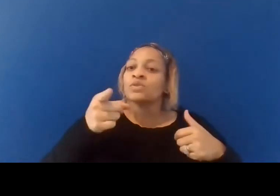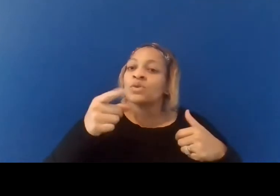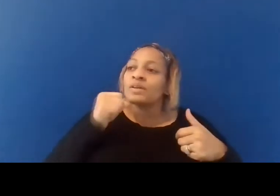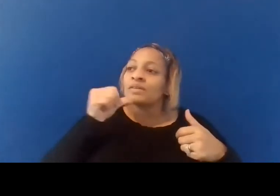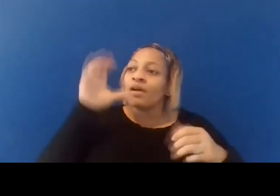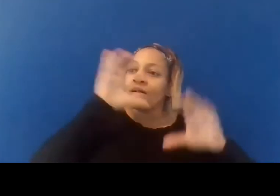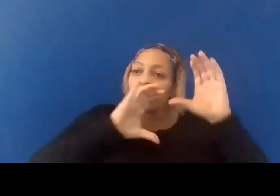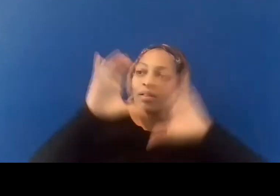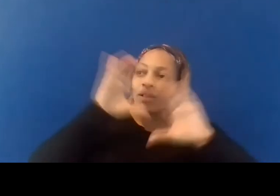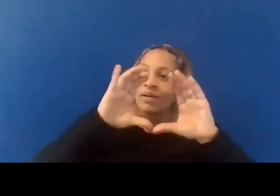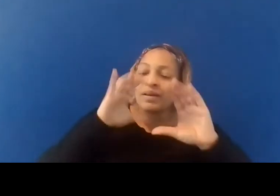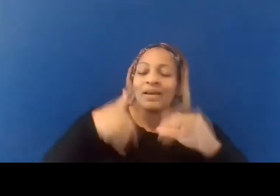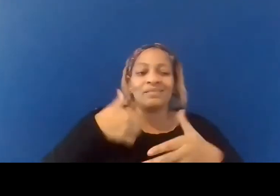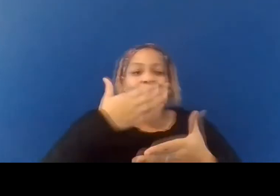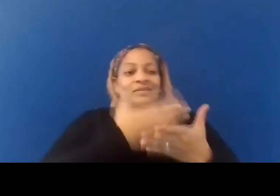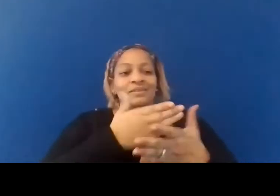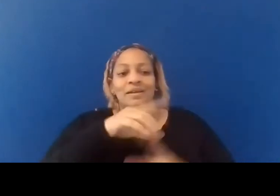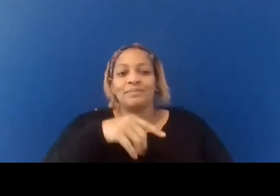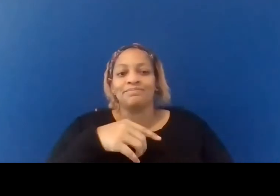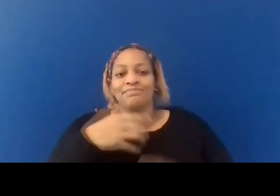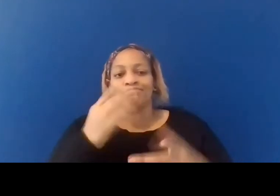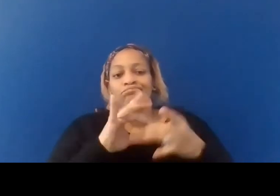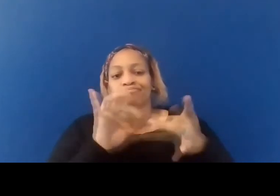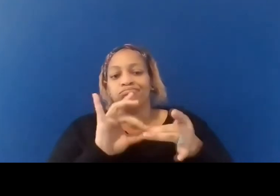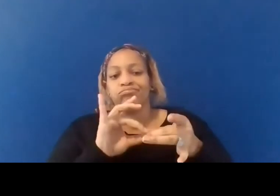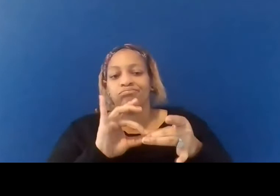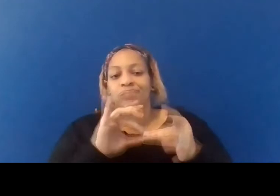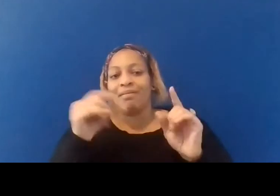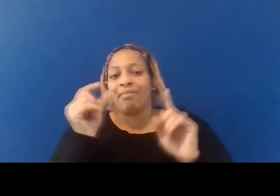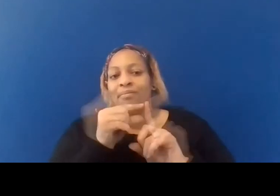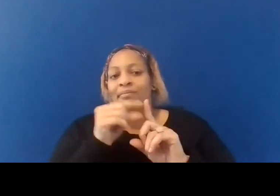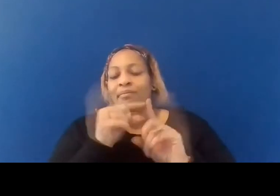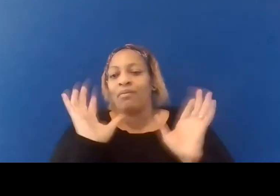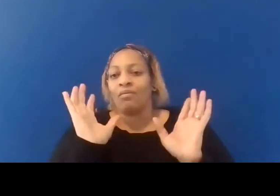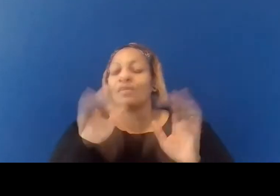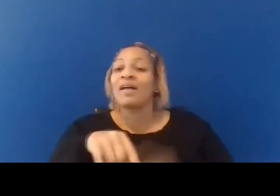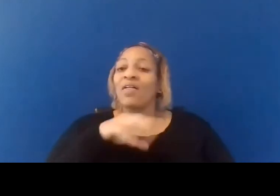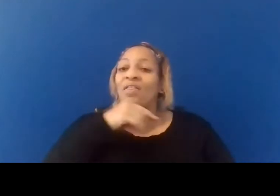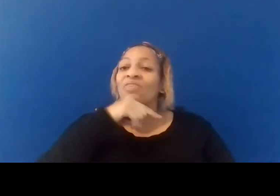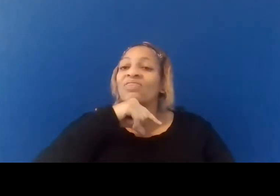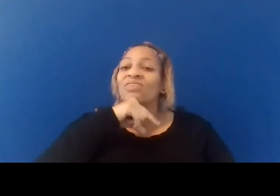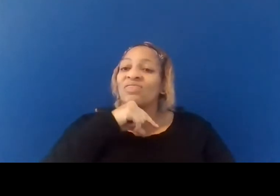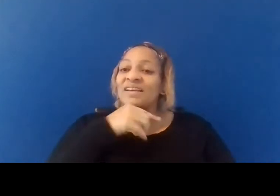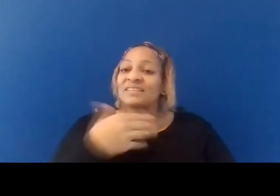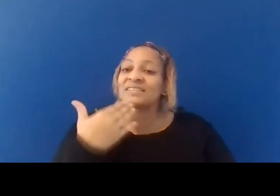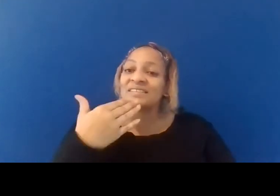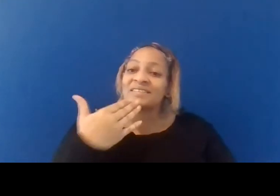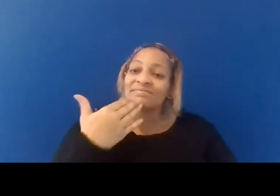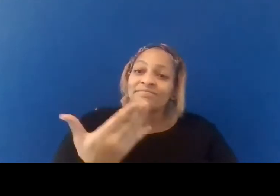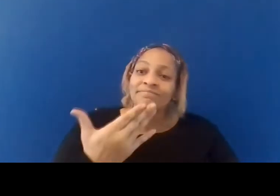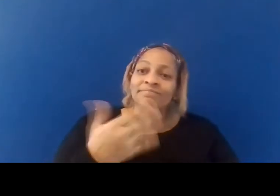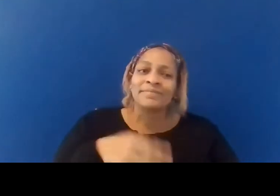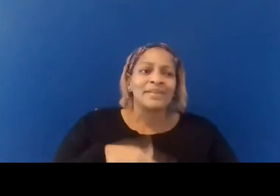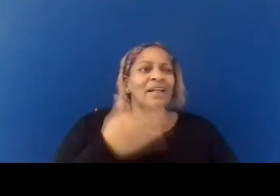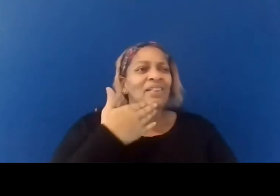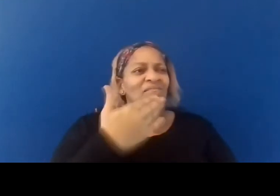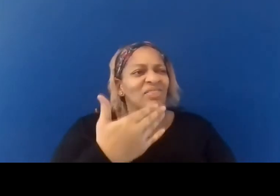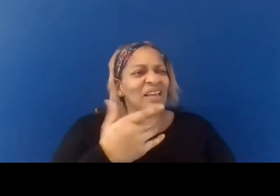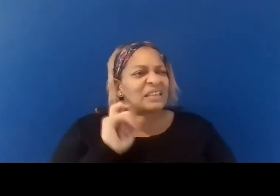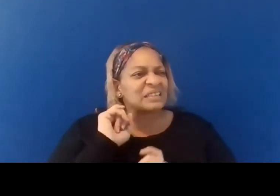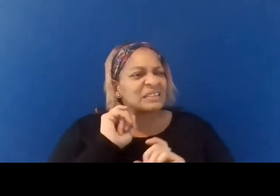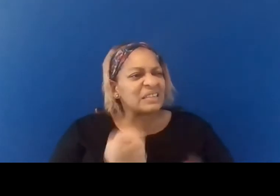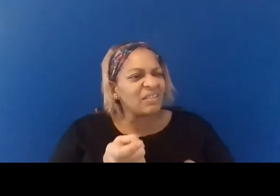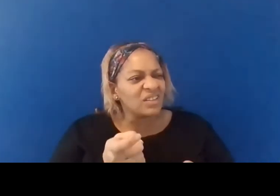saying Thanksgiving per se many years ago and said, you know what, why should we say thanks when we have the opportunity to